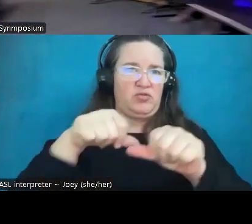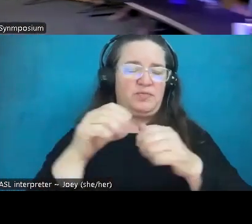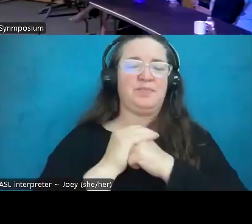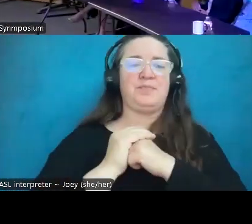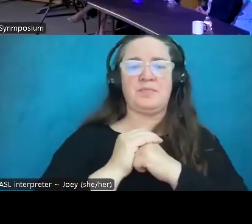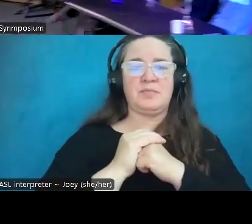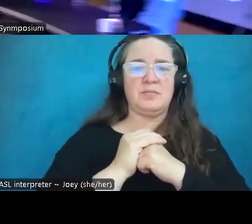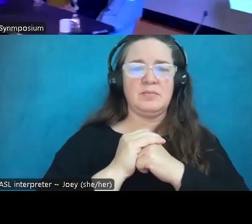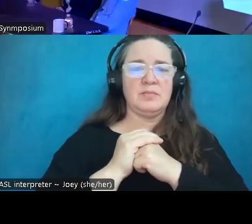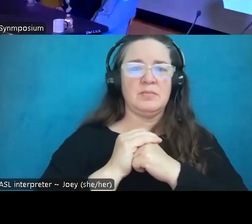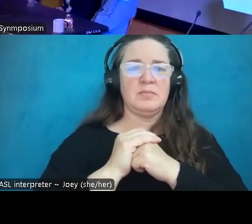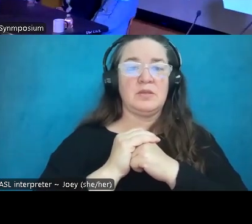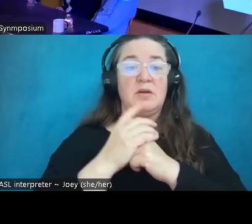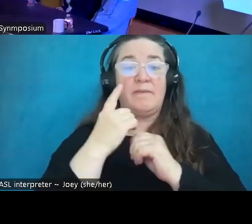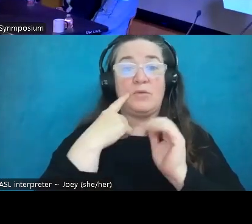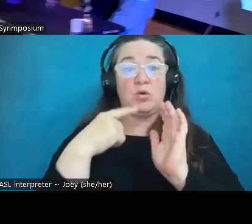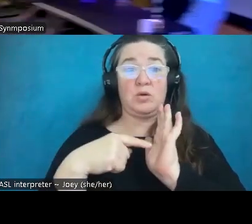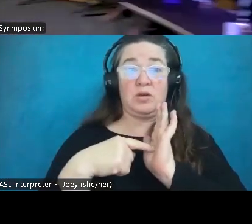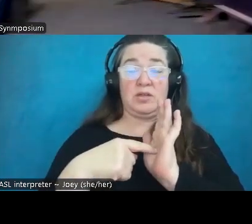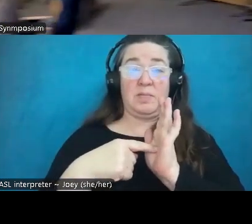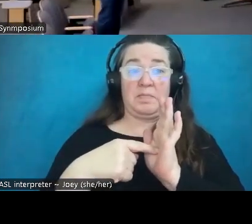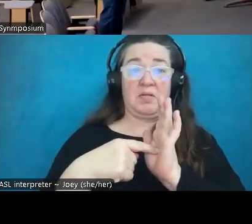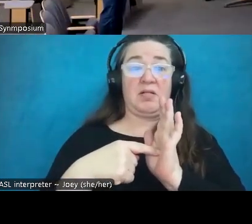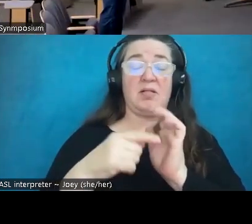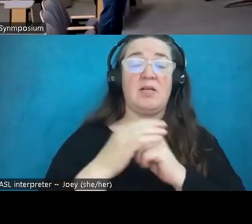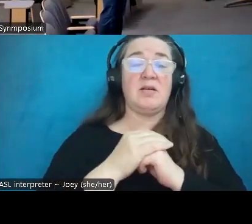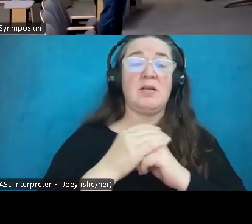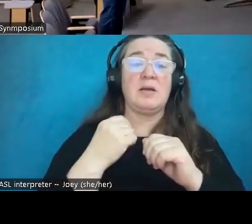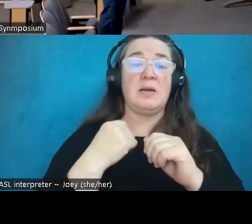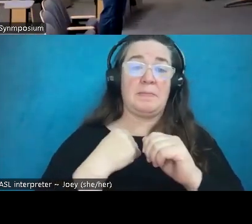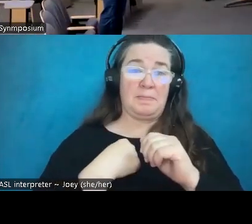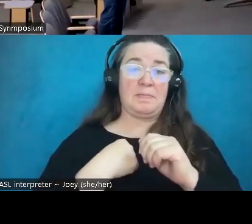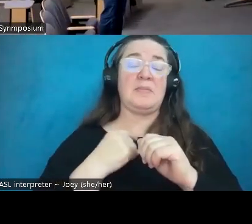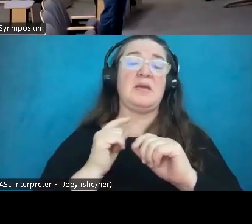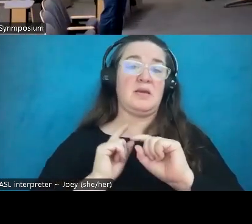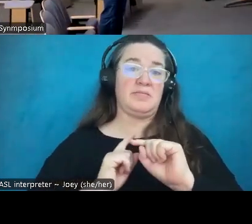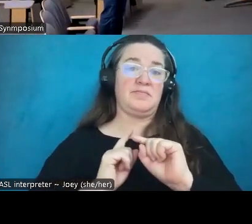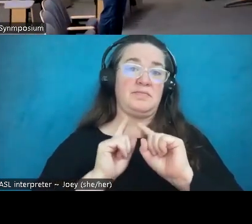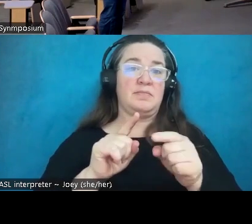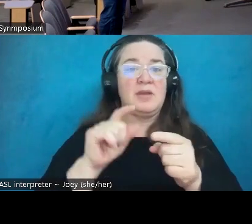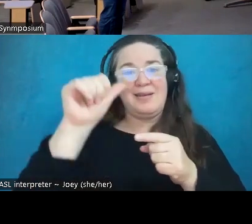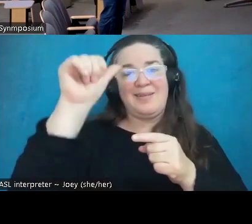For example, I actually went to India. I took Ayurvedic medicine,